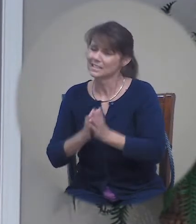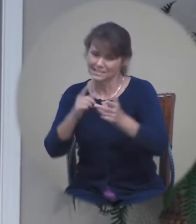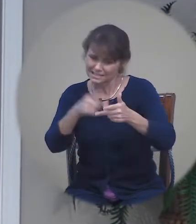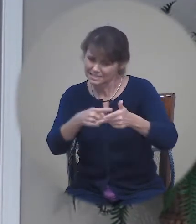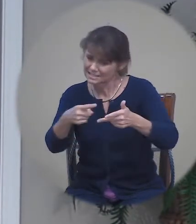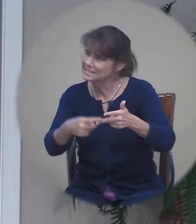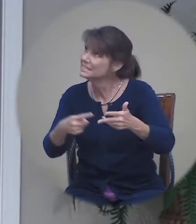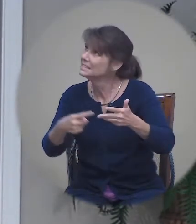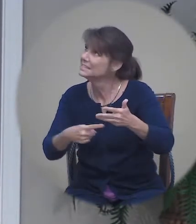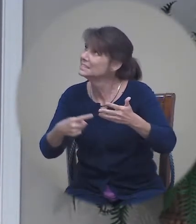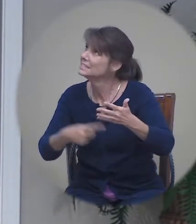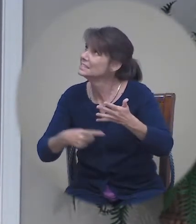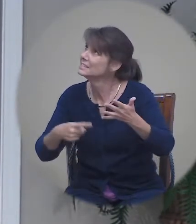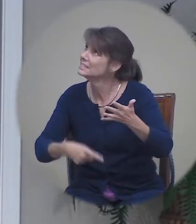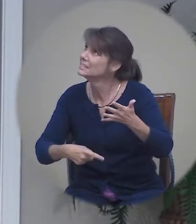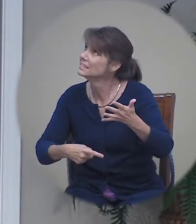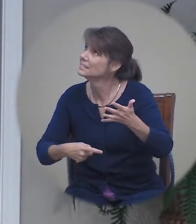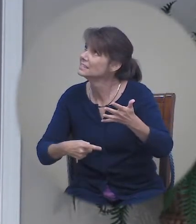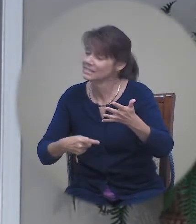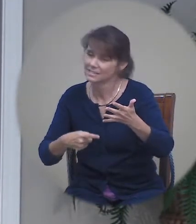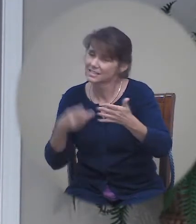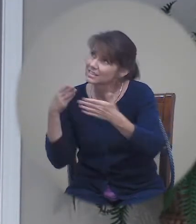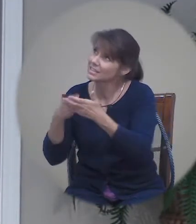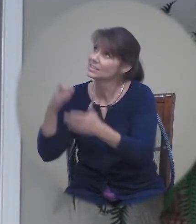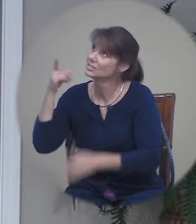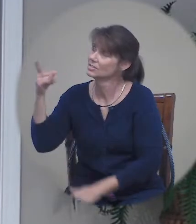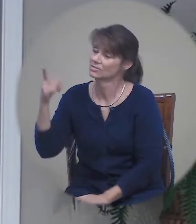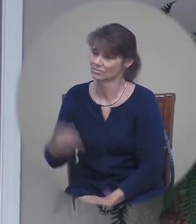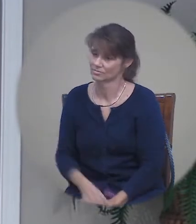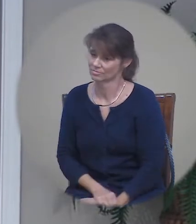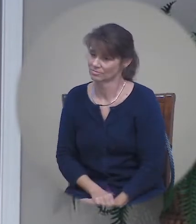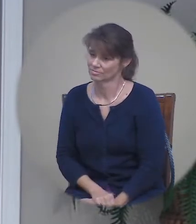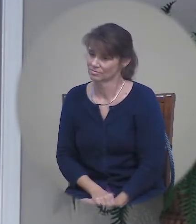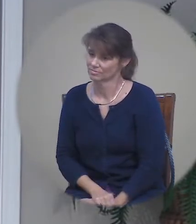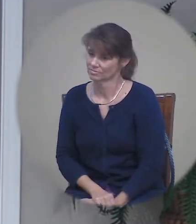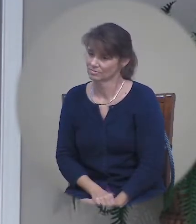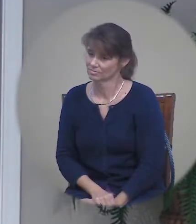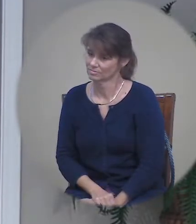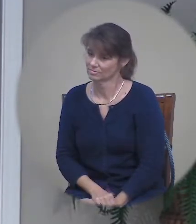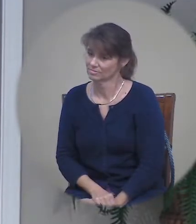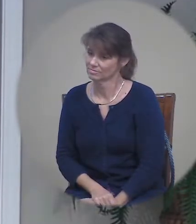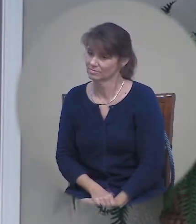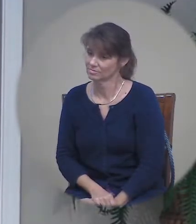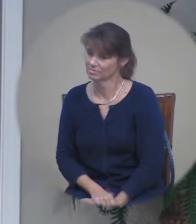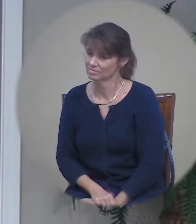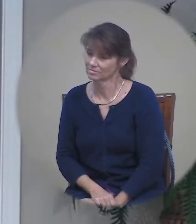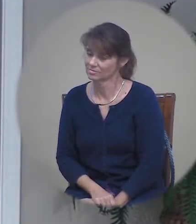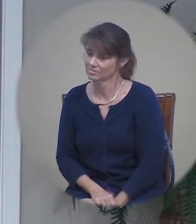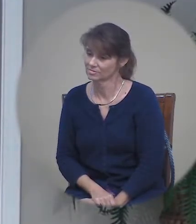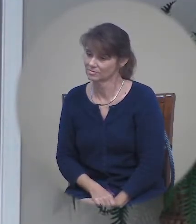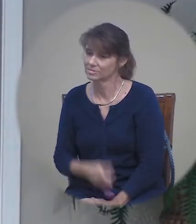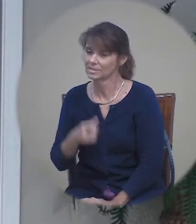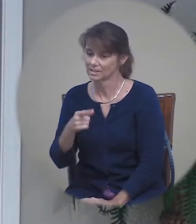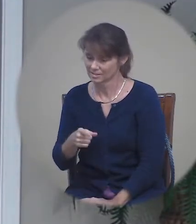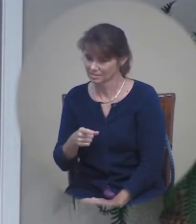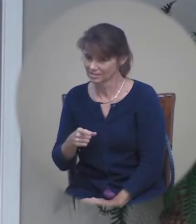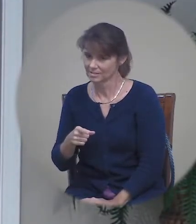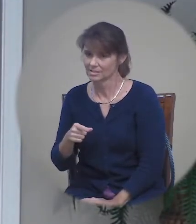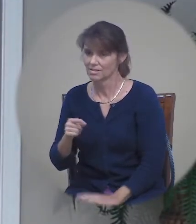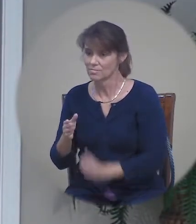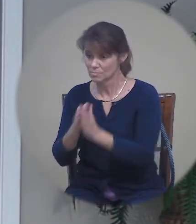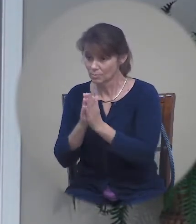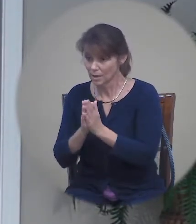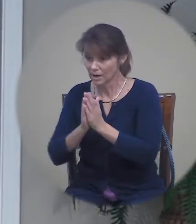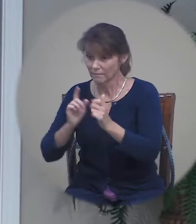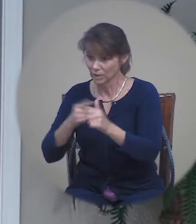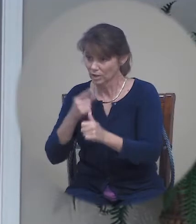that Rabshakeh claimed about God. I mean, he starts with kind of acknowledging who God is. He says